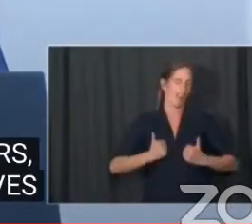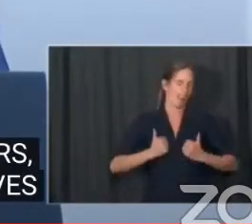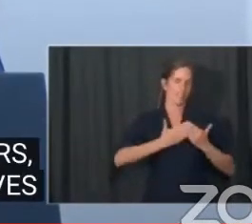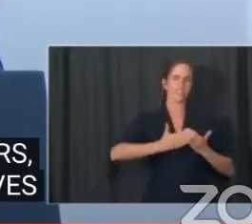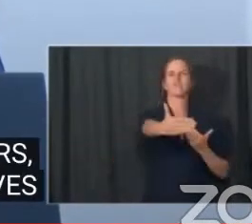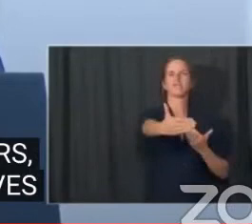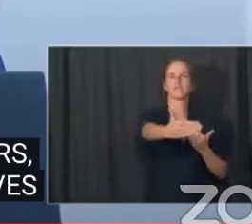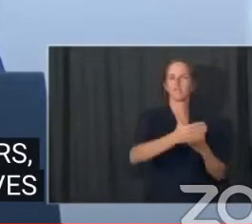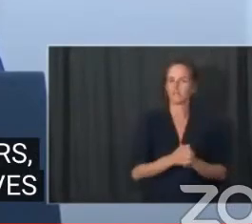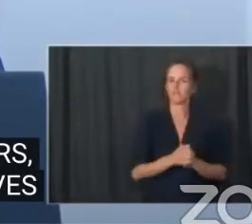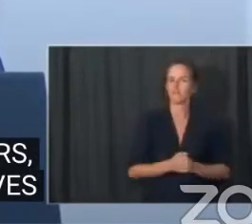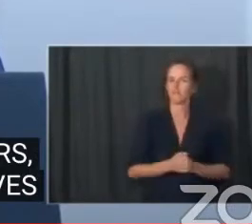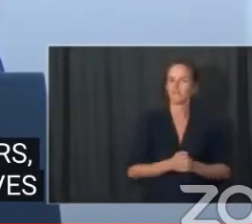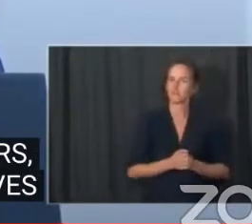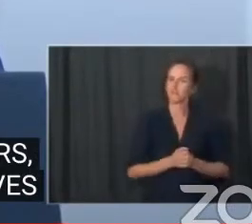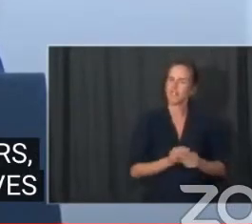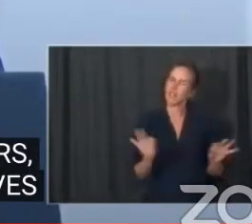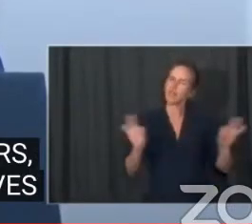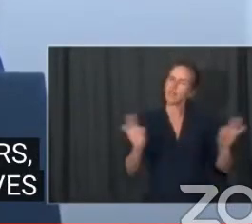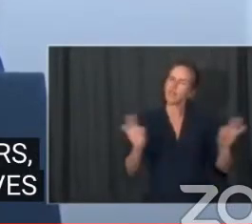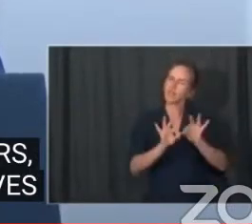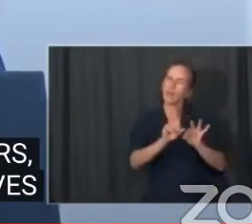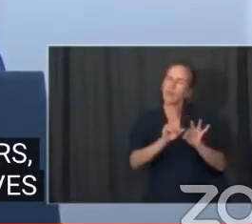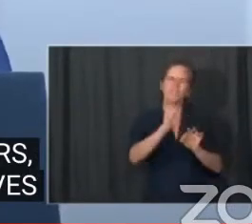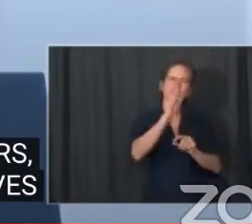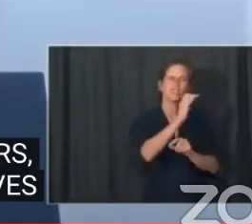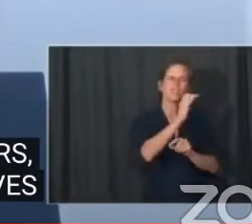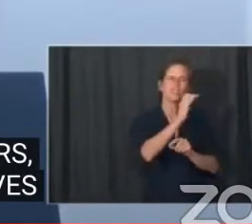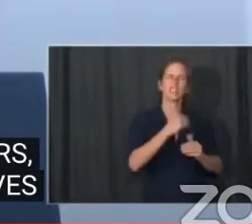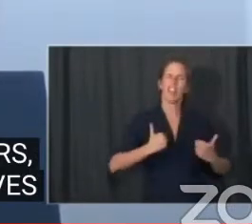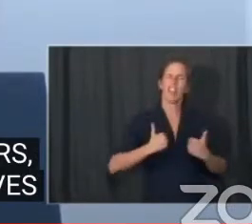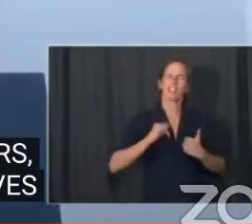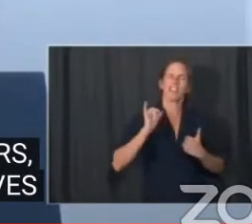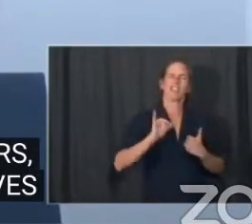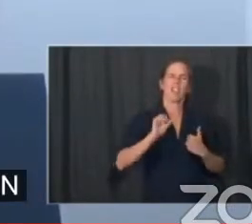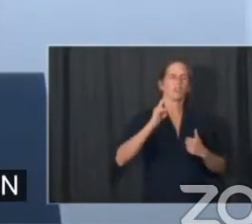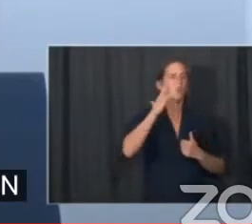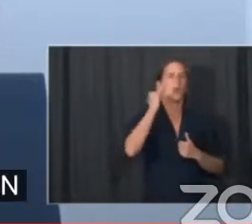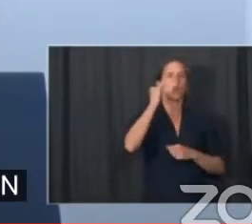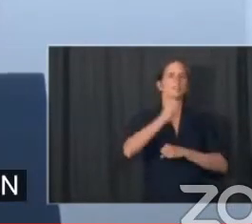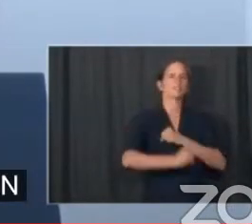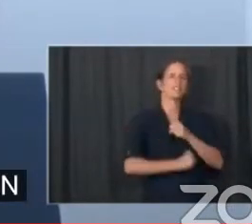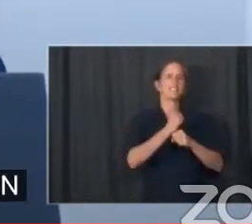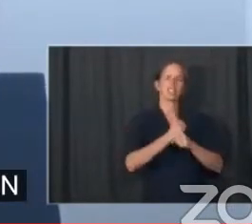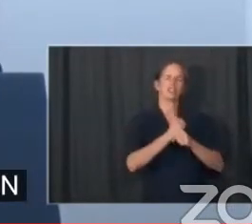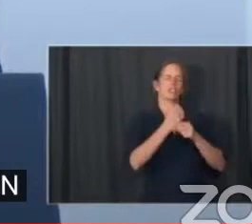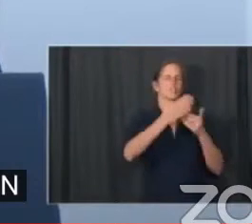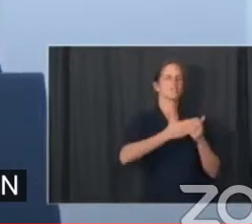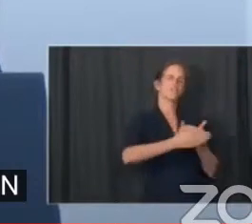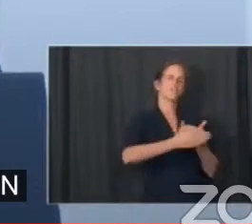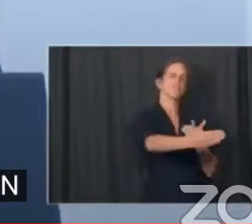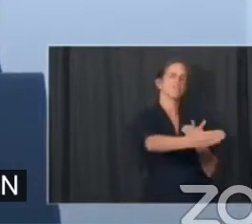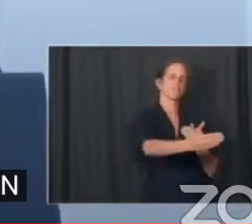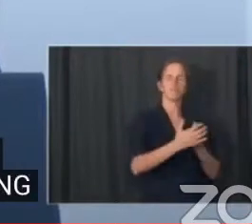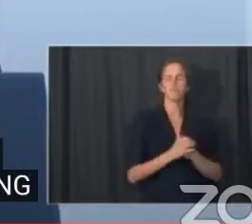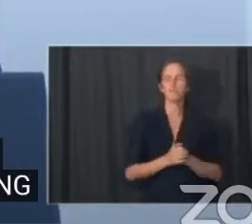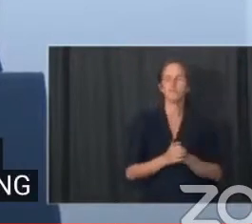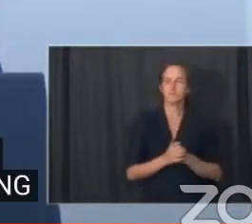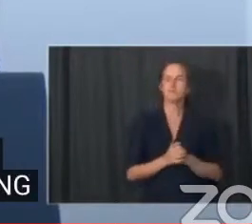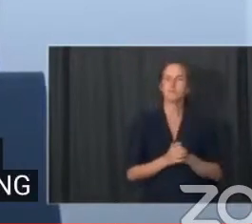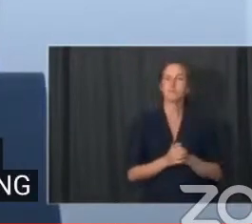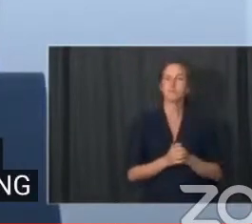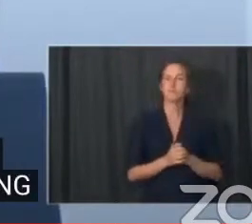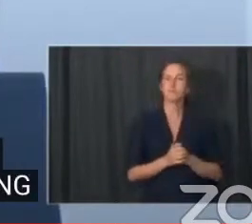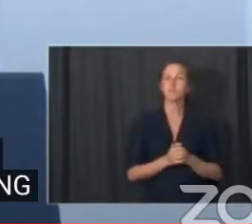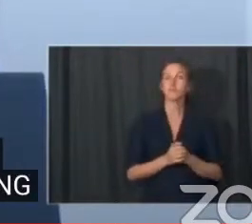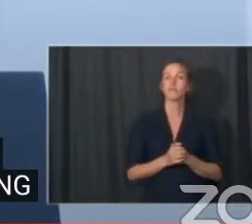about time that es lo que they queremos can have hacer. those golden years. Again, this process is Los que están starting en sus right away. altos Millions of años de doses vida. will soon be